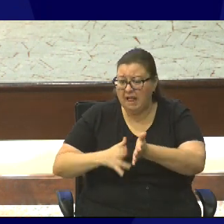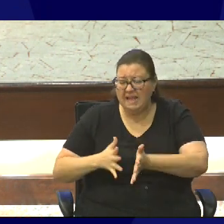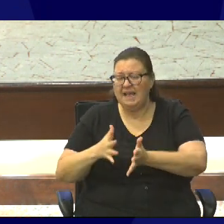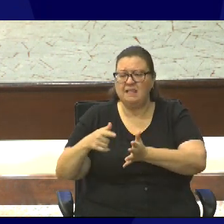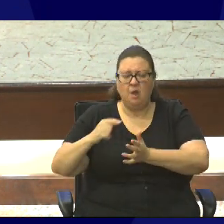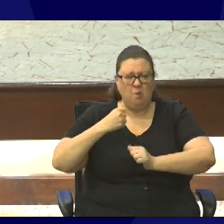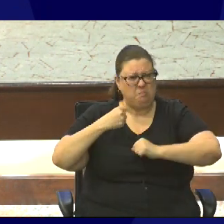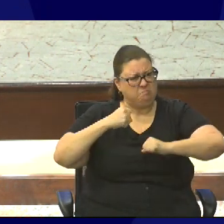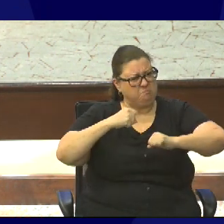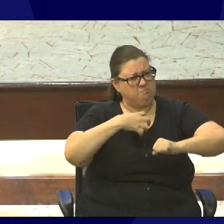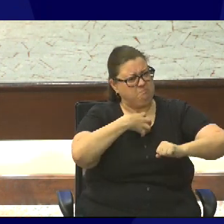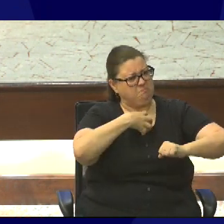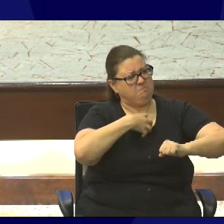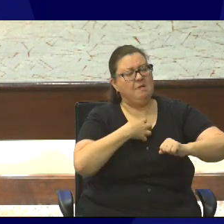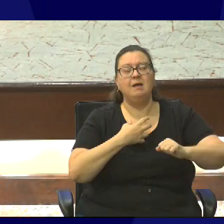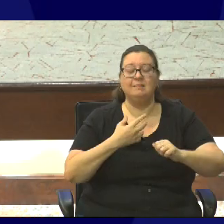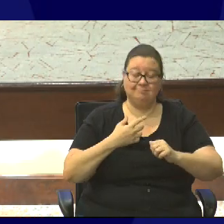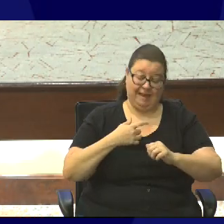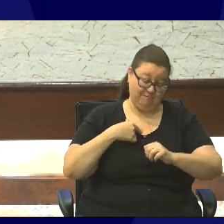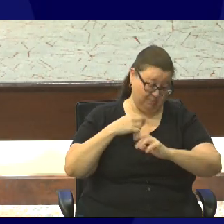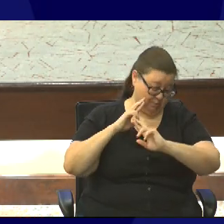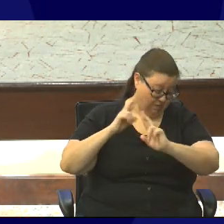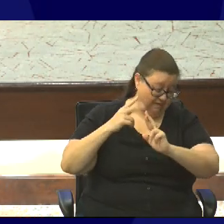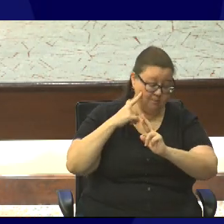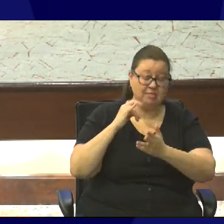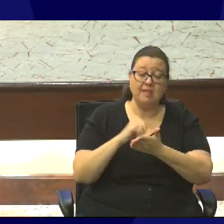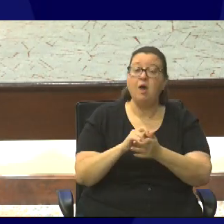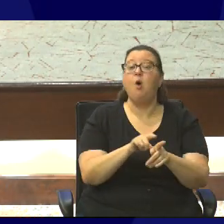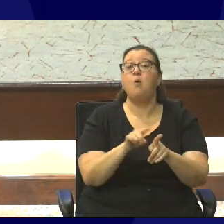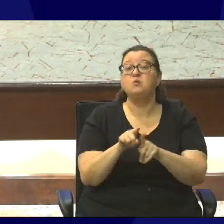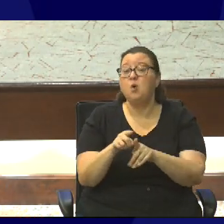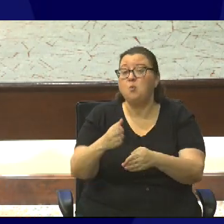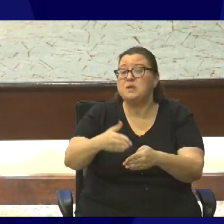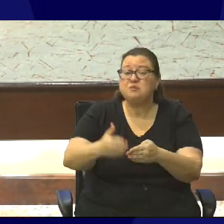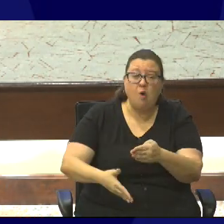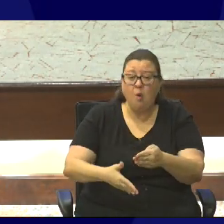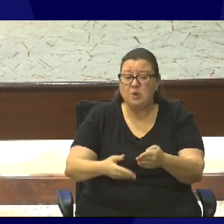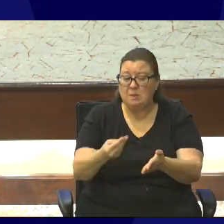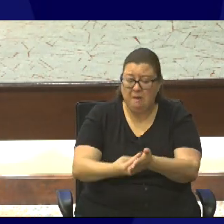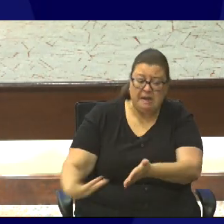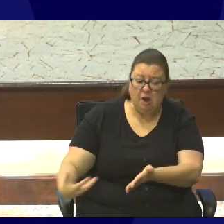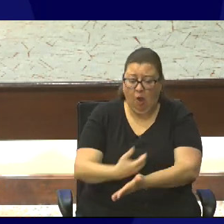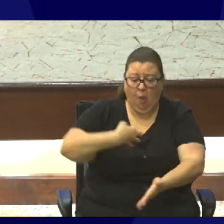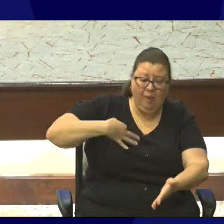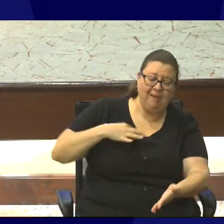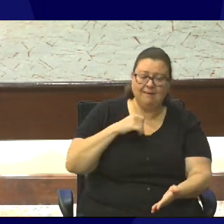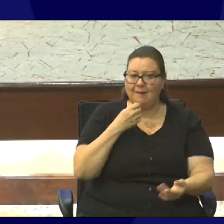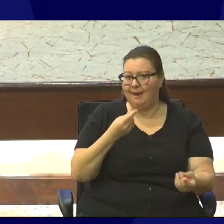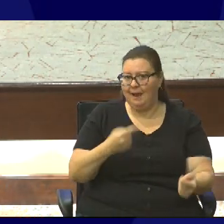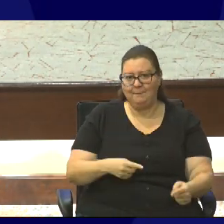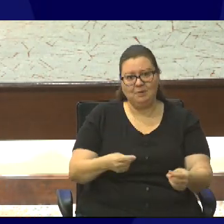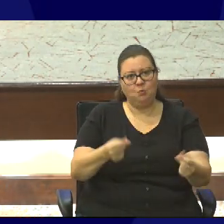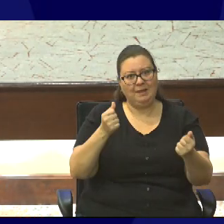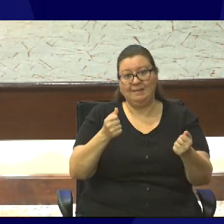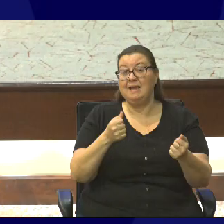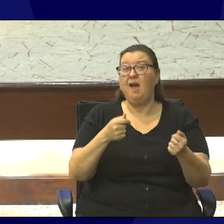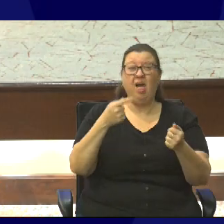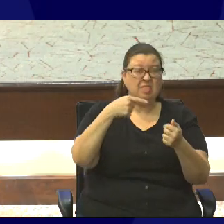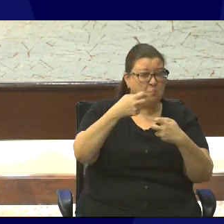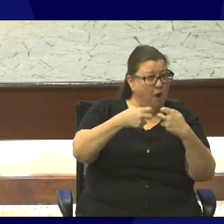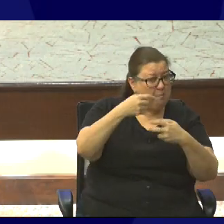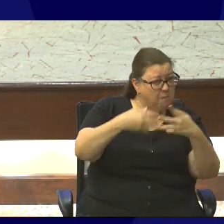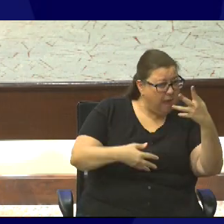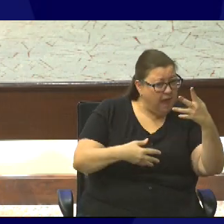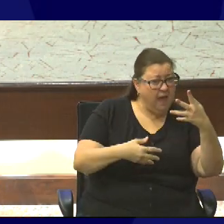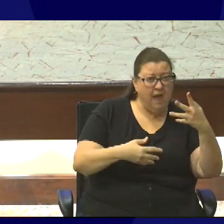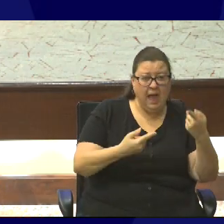for. And it's also going to take time to see results. This did not happen overnight, and it's not going to be fixed overnight. The good